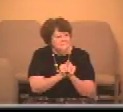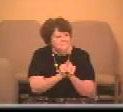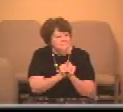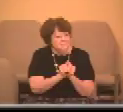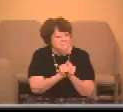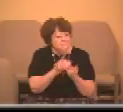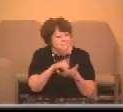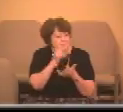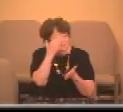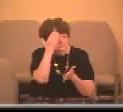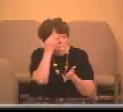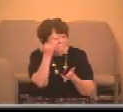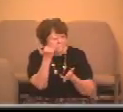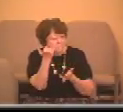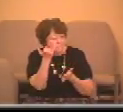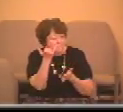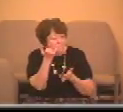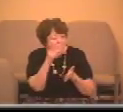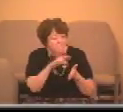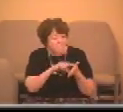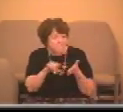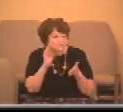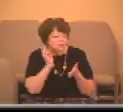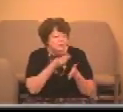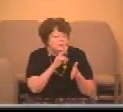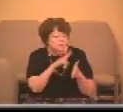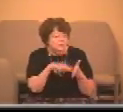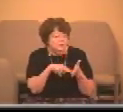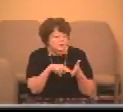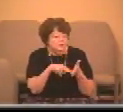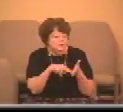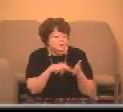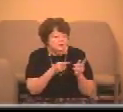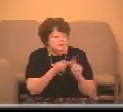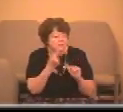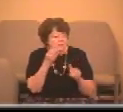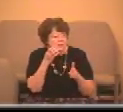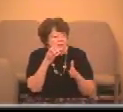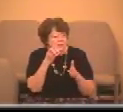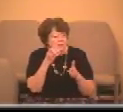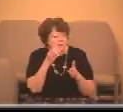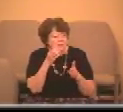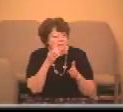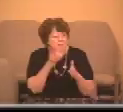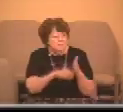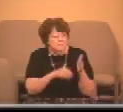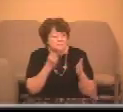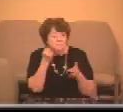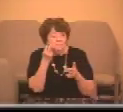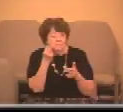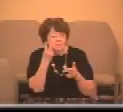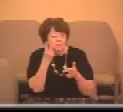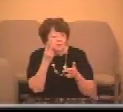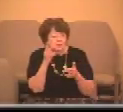That's why the verse we read from Romans 12:12 has to be coupled